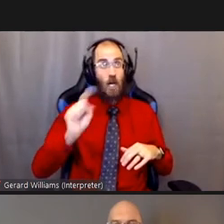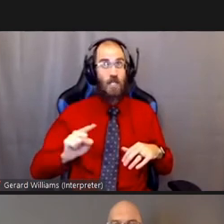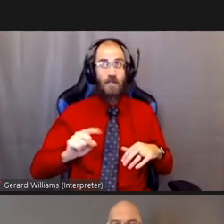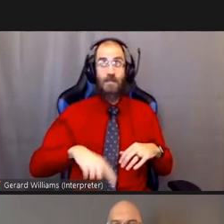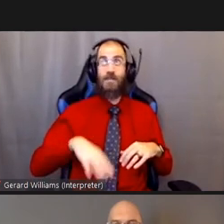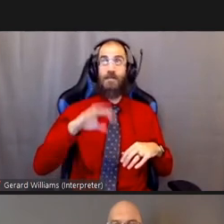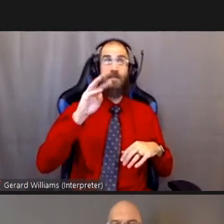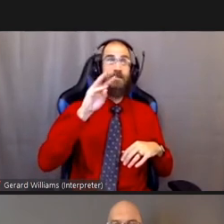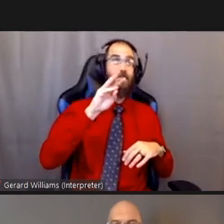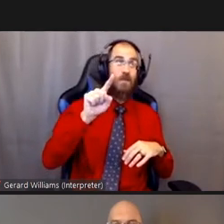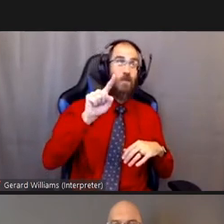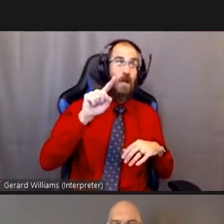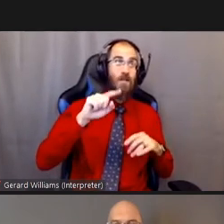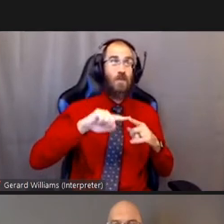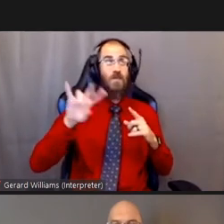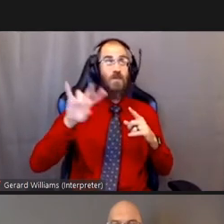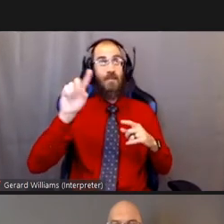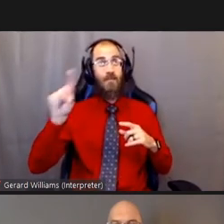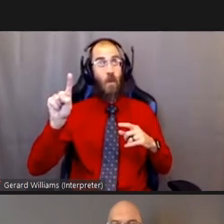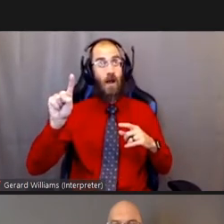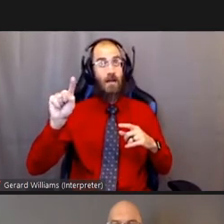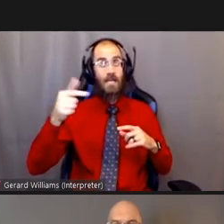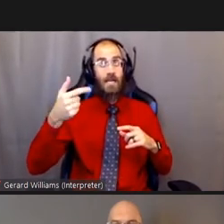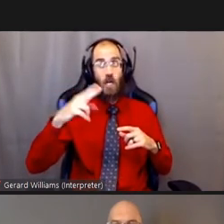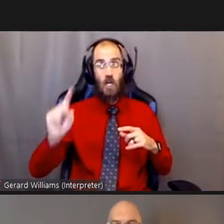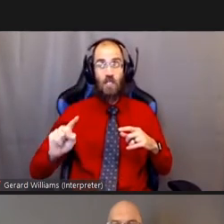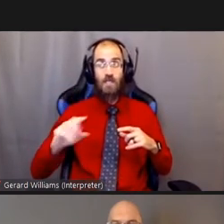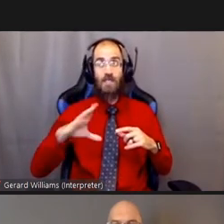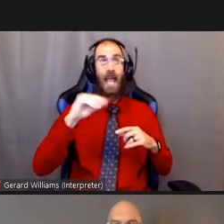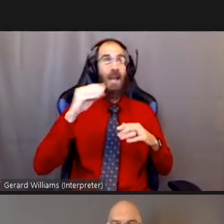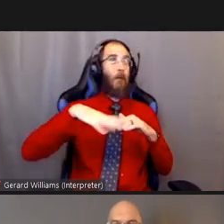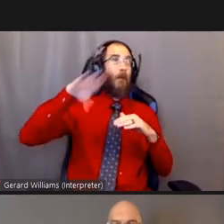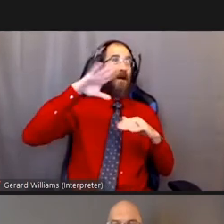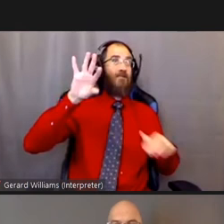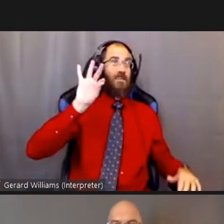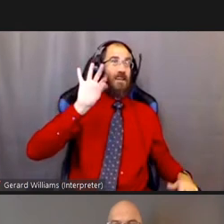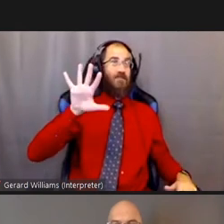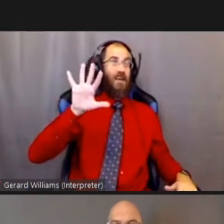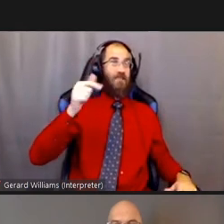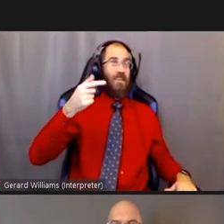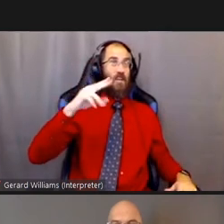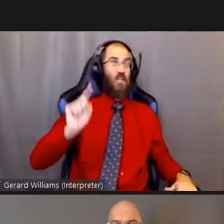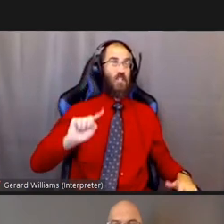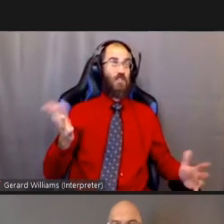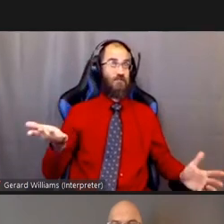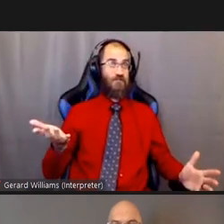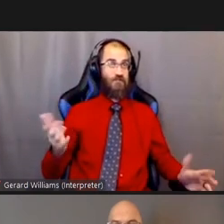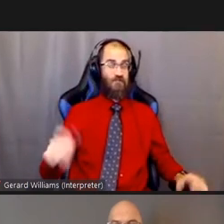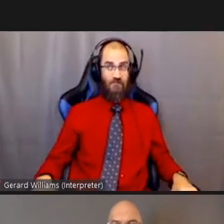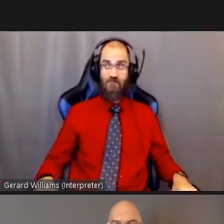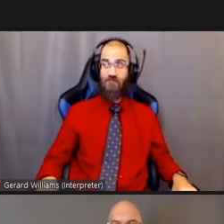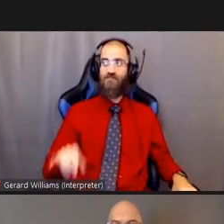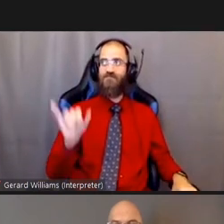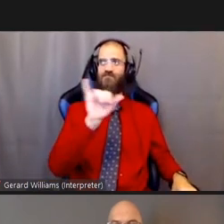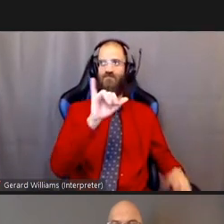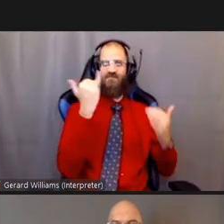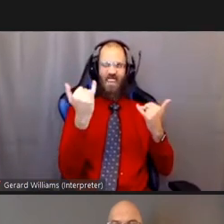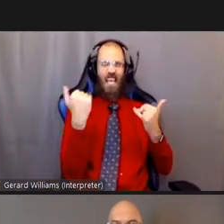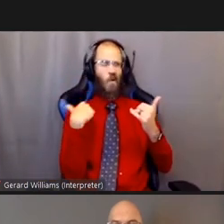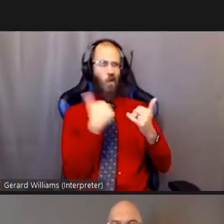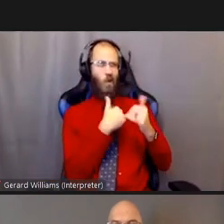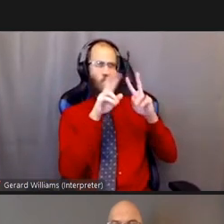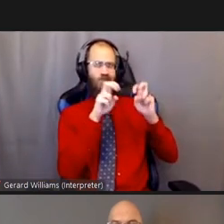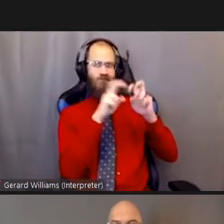gigahertz, and above 95 gigahertz bands. We're also taking a fresh and comprehensive look at the 5.9